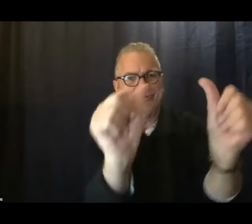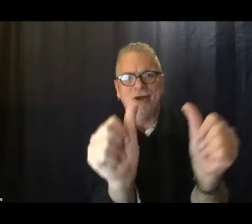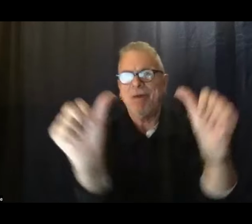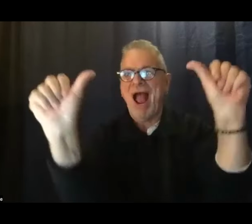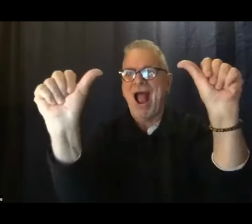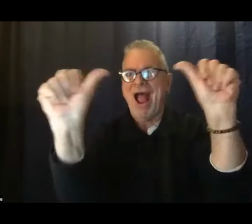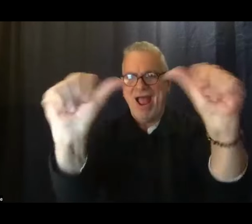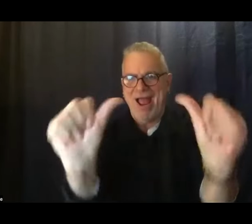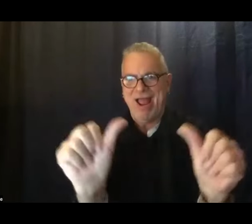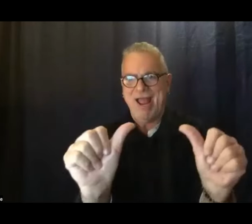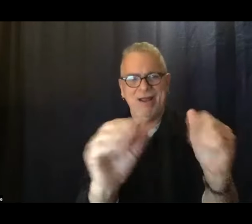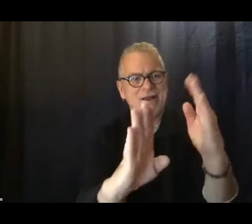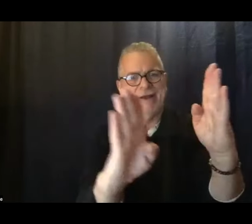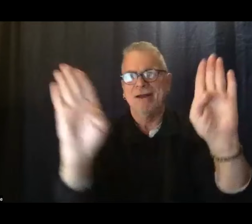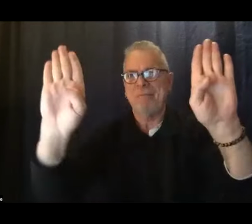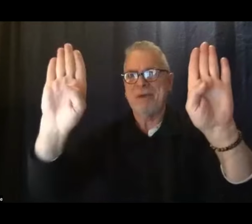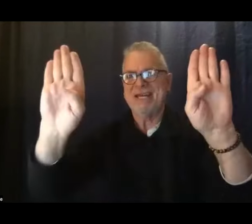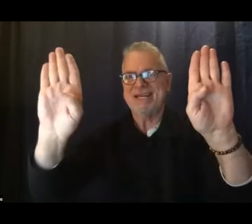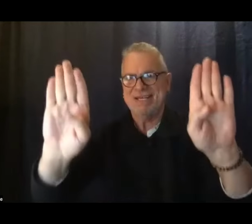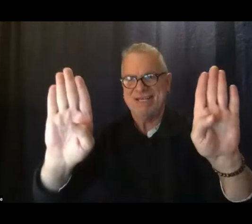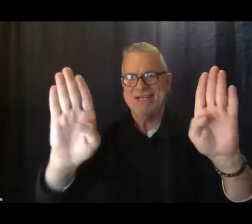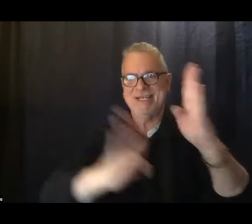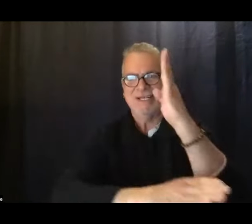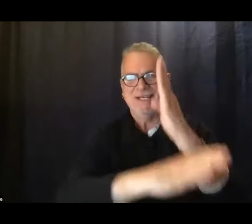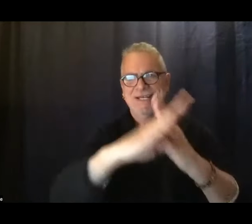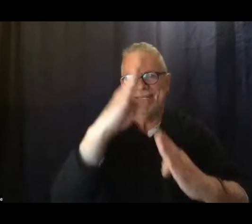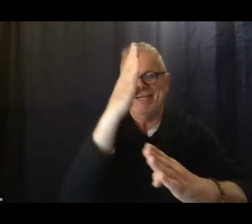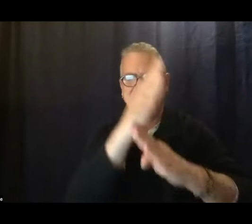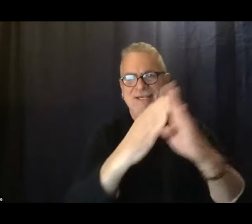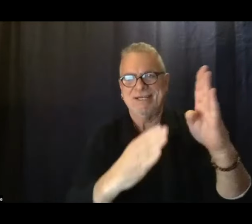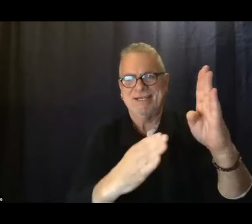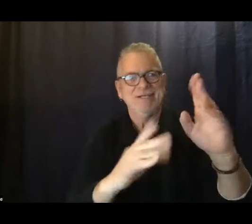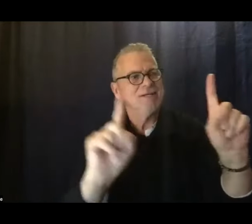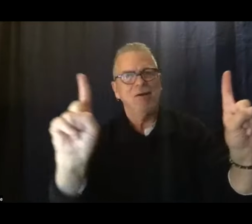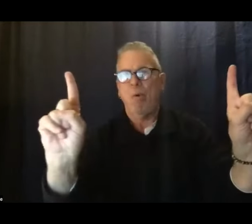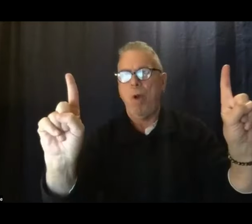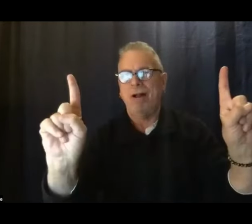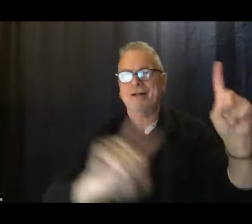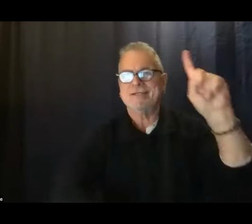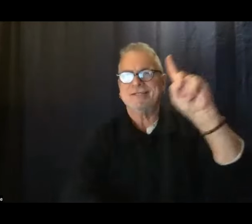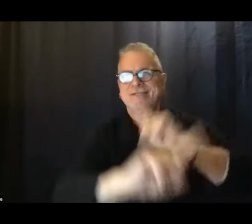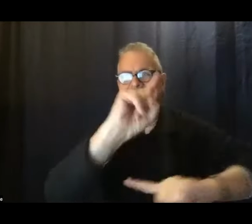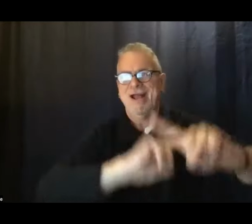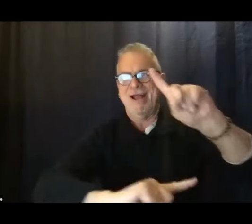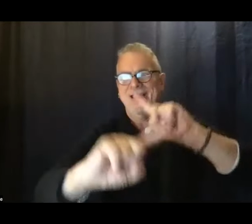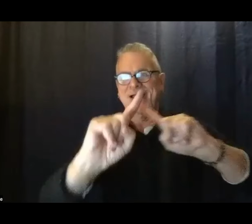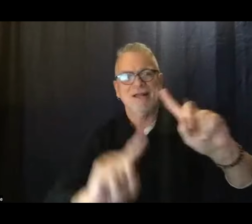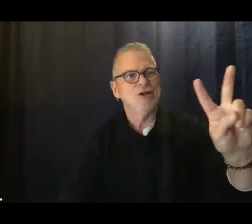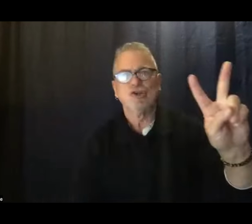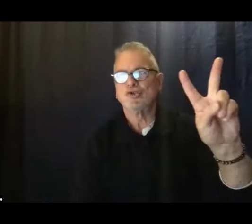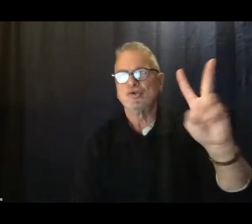of the parameters. Even this right here, there's a parameter here. If I use a B versus an A, different